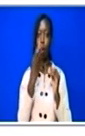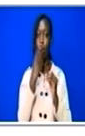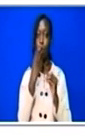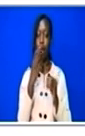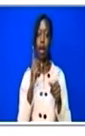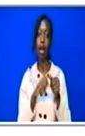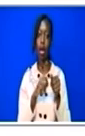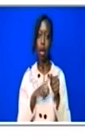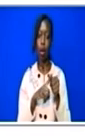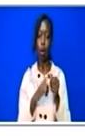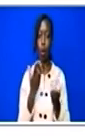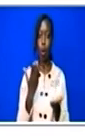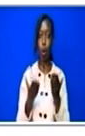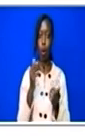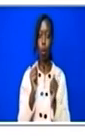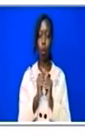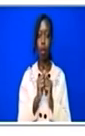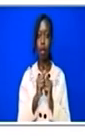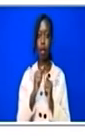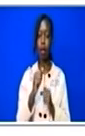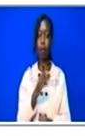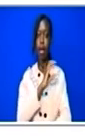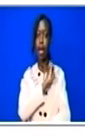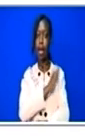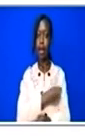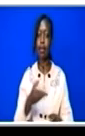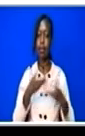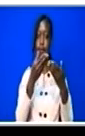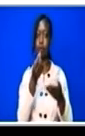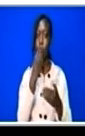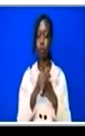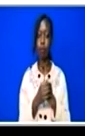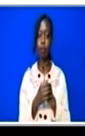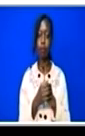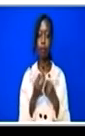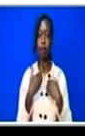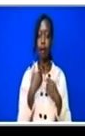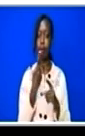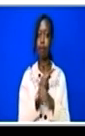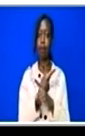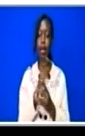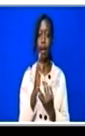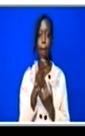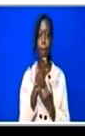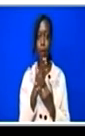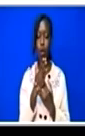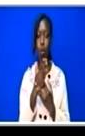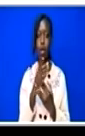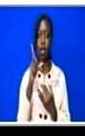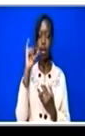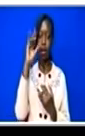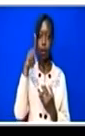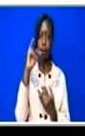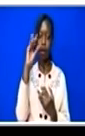compared to carbohydrates. Yes. You know, there's usually that confusion between lipids and carbohydrates. Because,